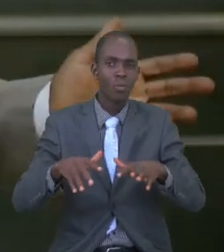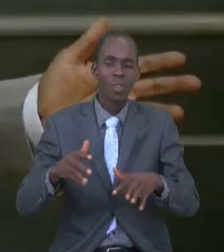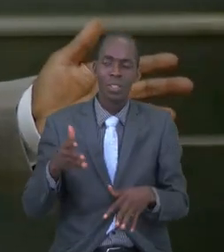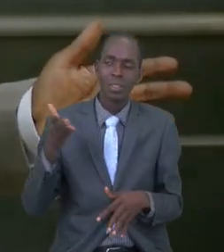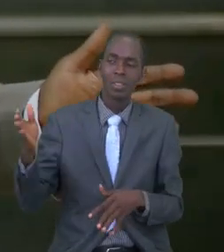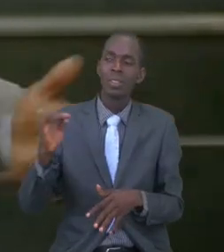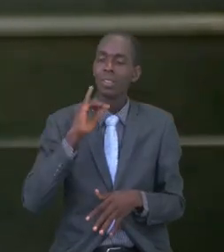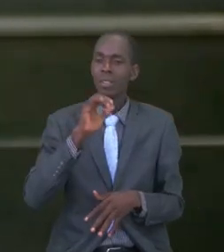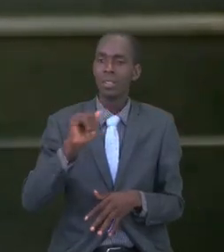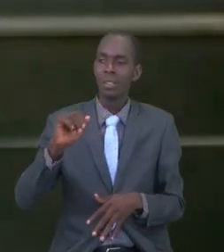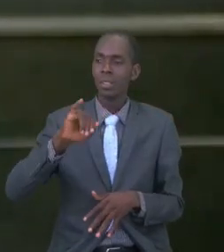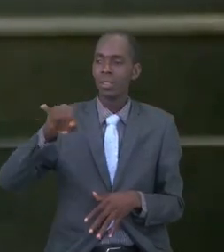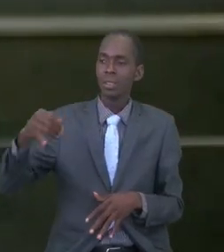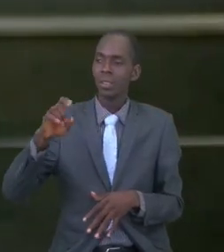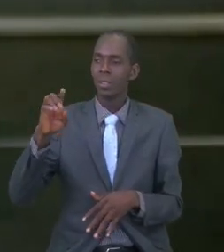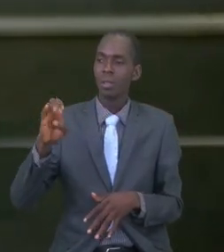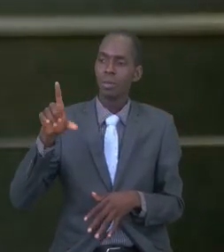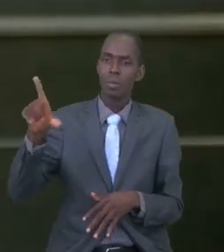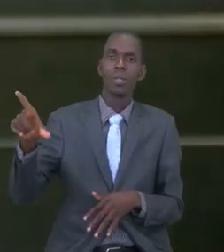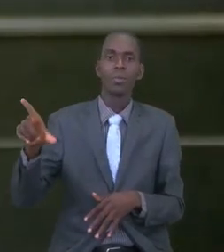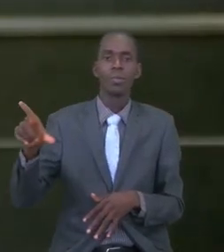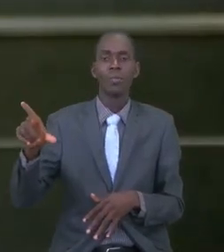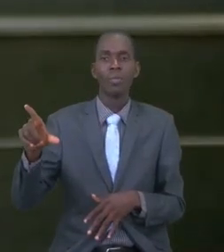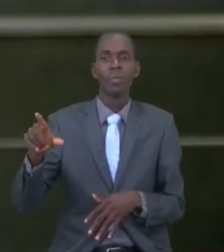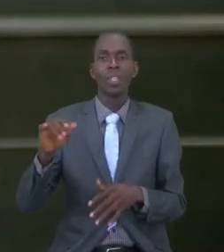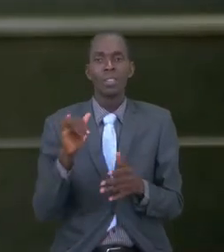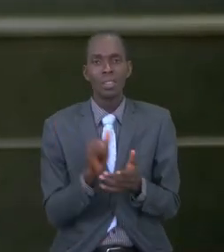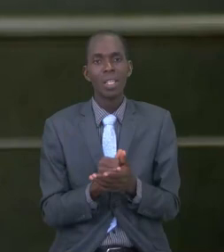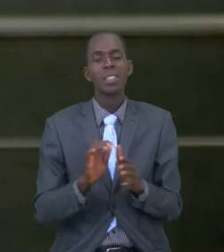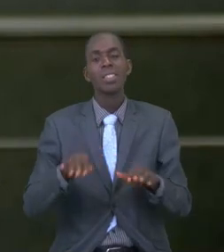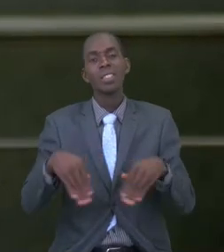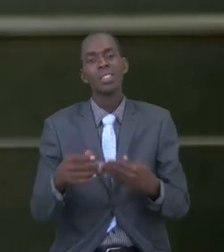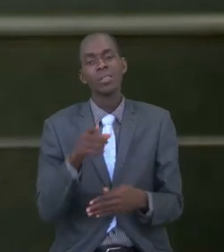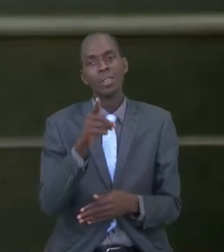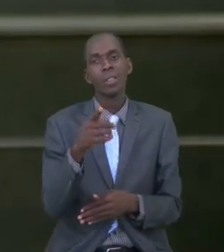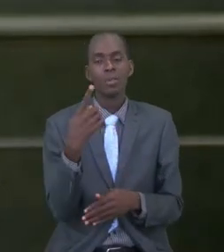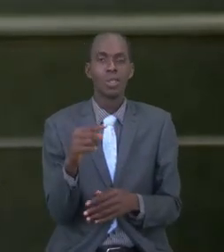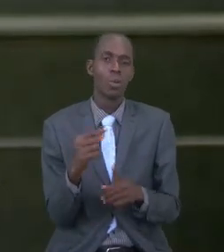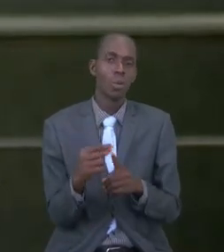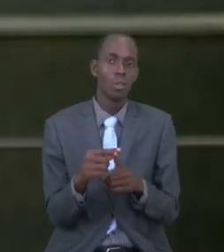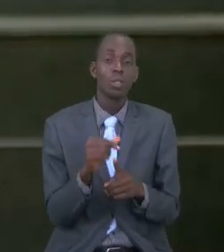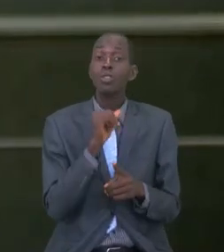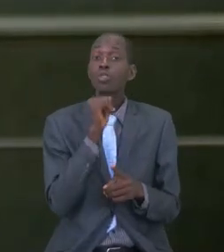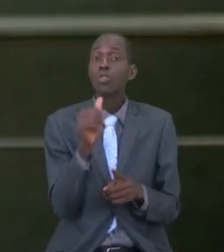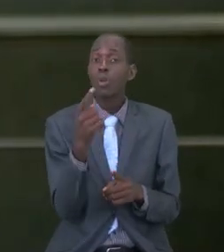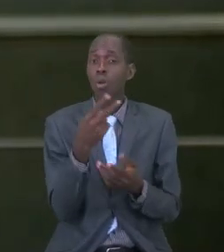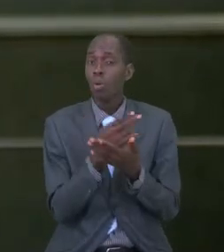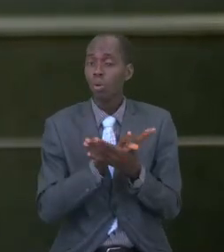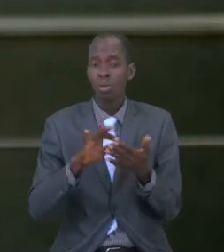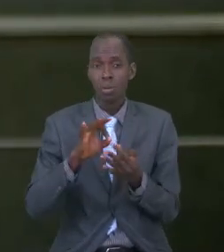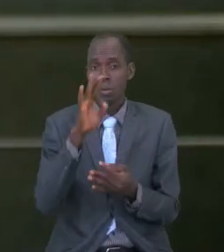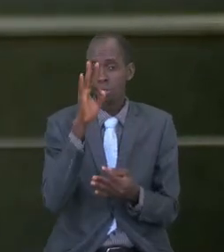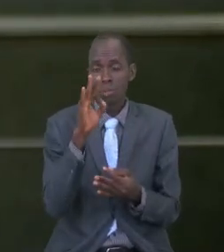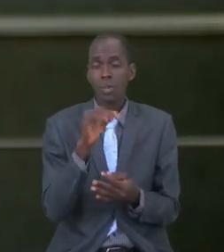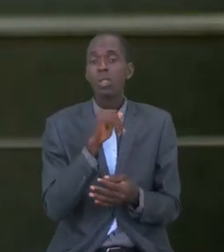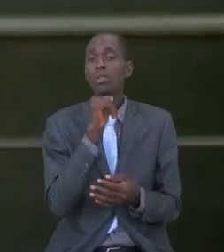Jezebel, they have with them that gives them the word. Not the Holy Spirit, not